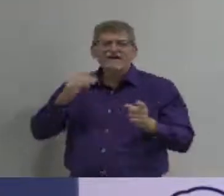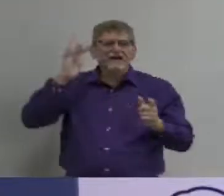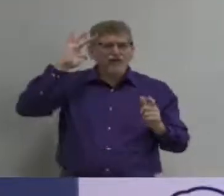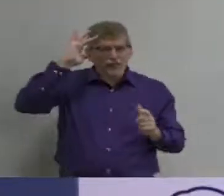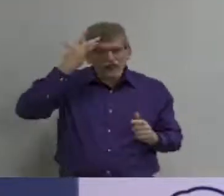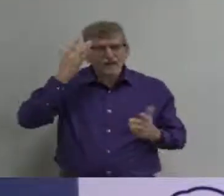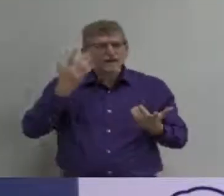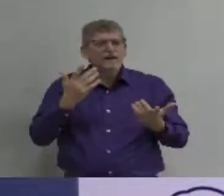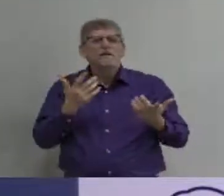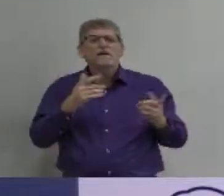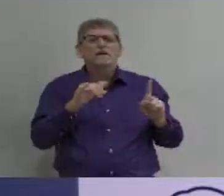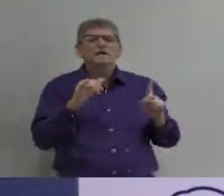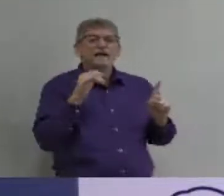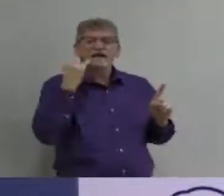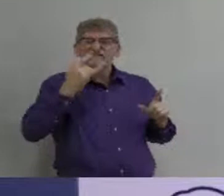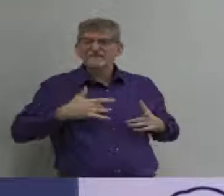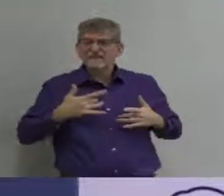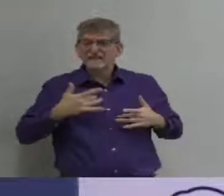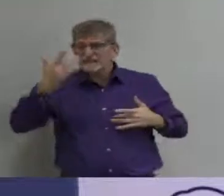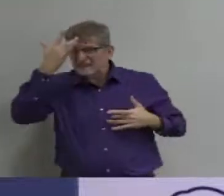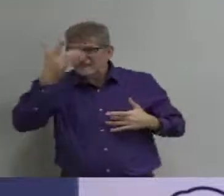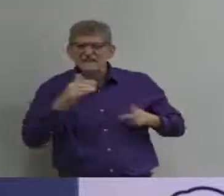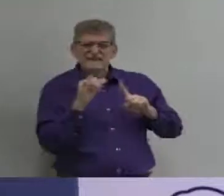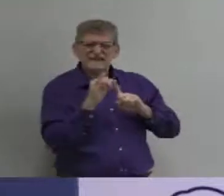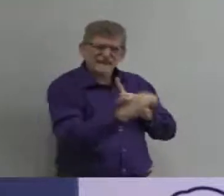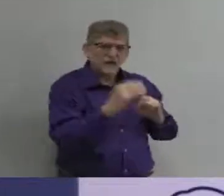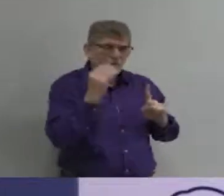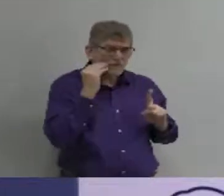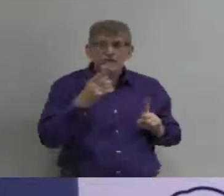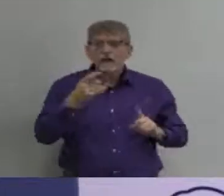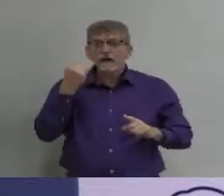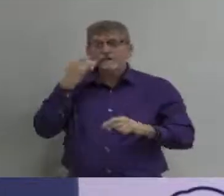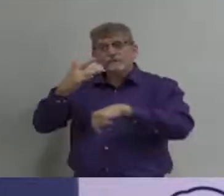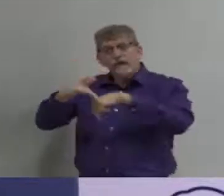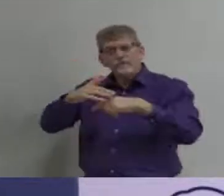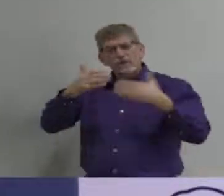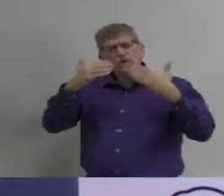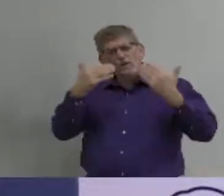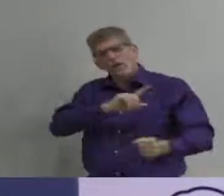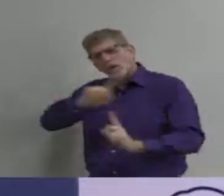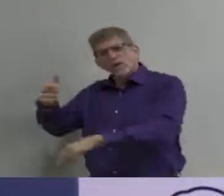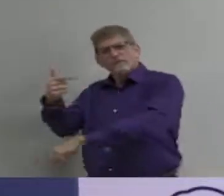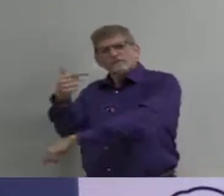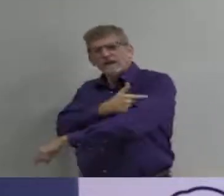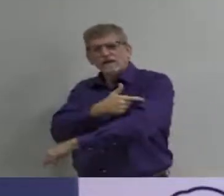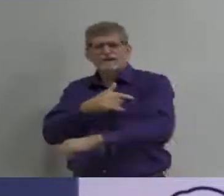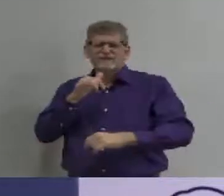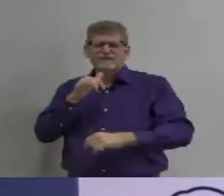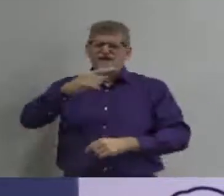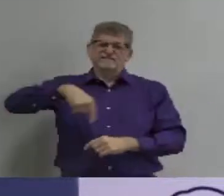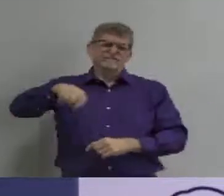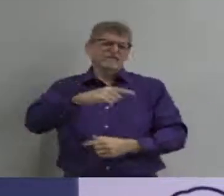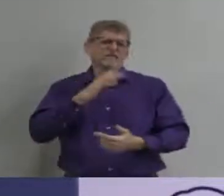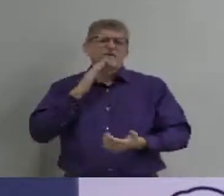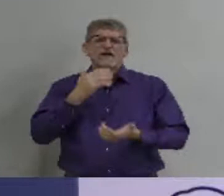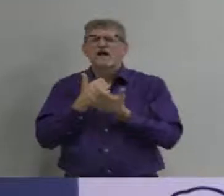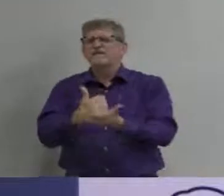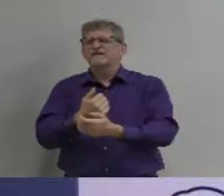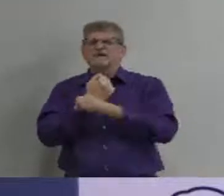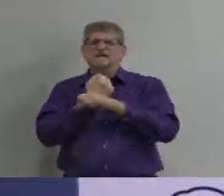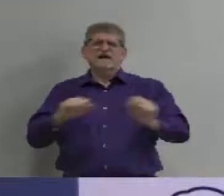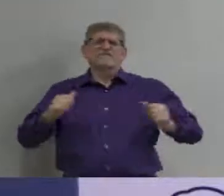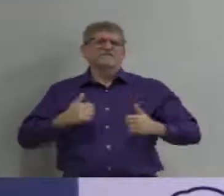Get vaccinated when it's your turn. The COVID-19 vaccines are safe and effective and are critical in the fight